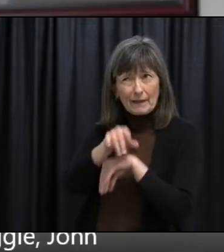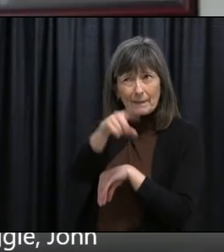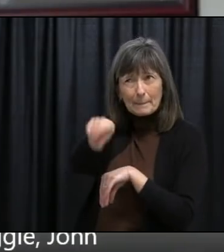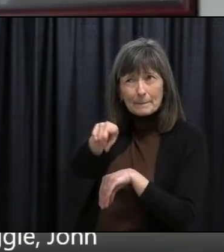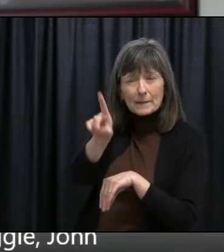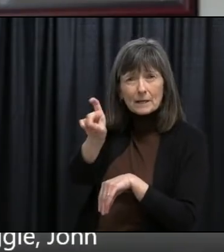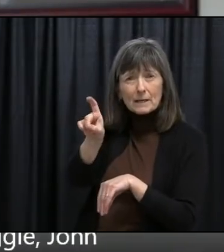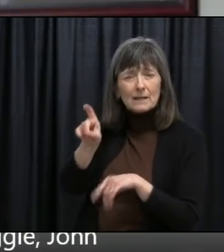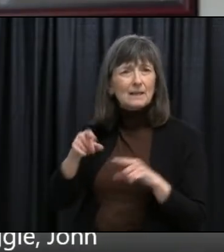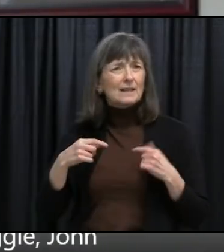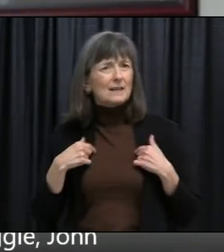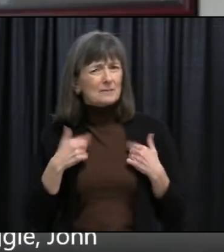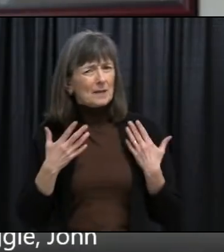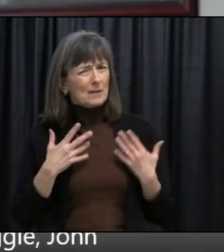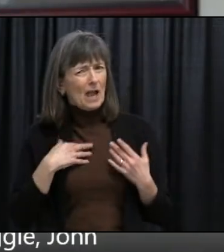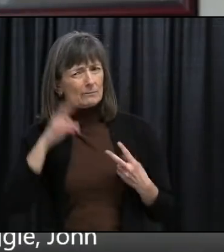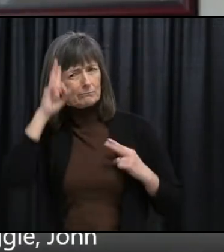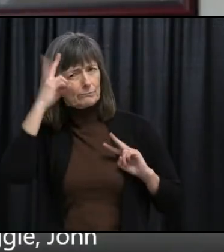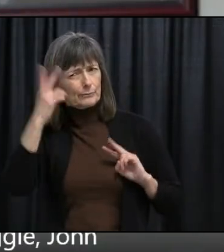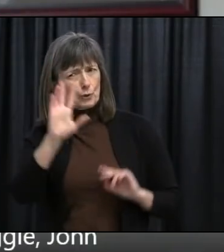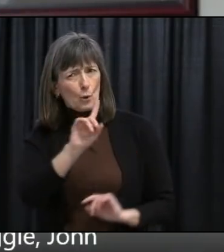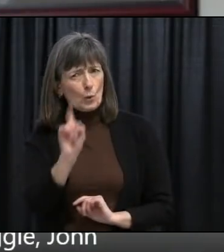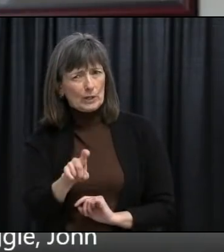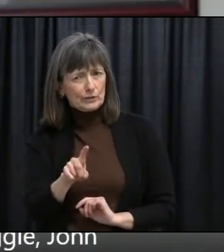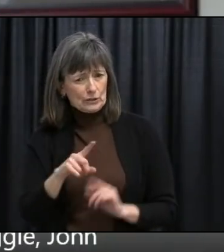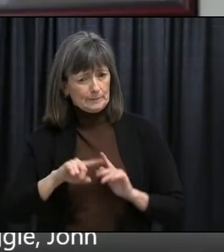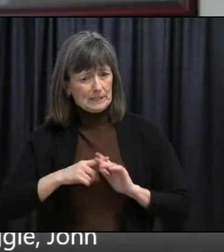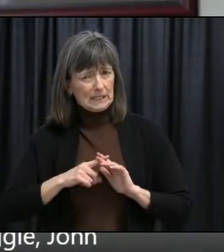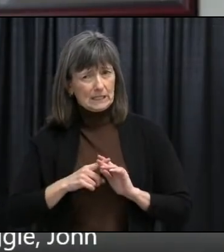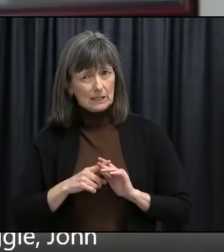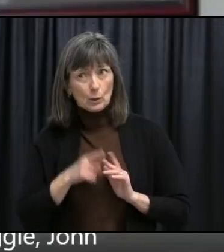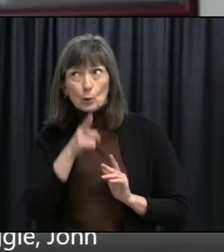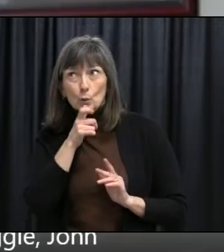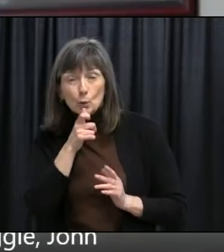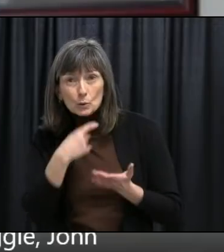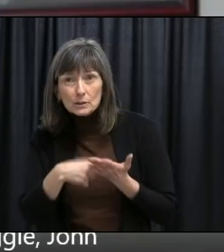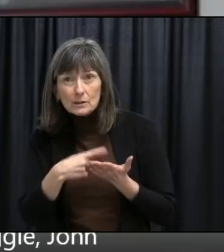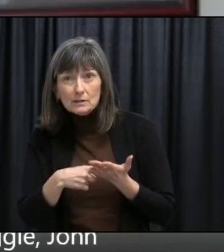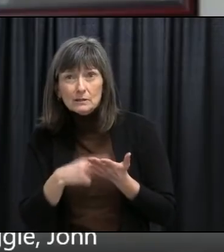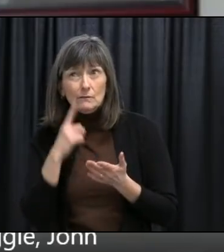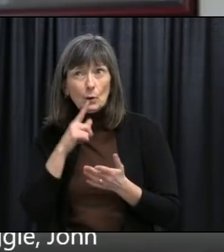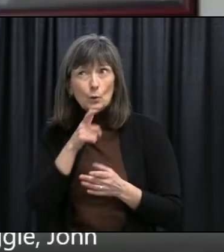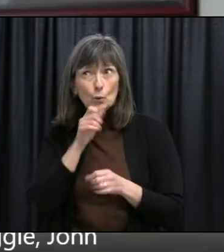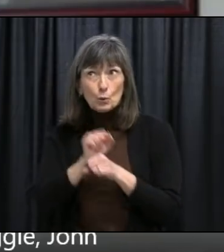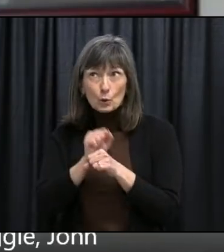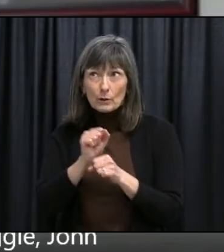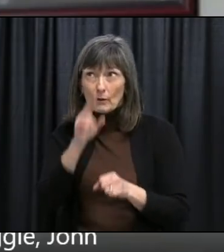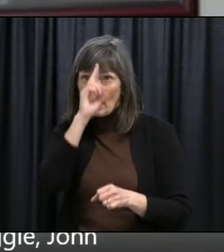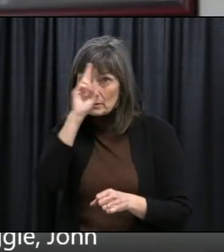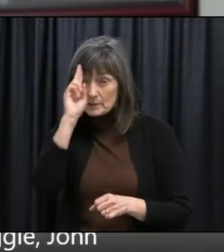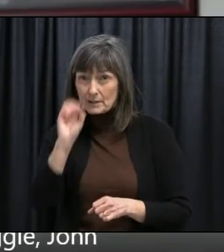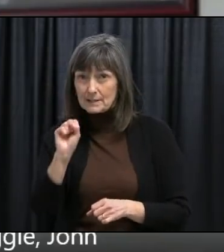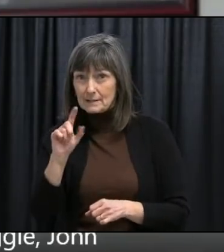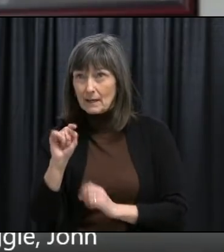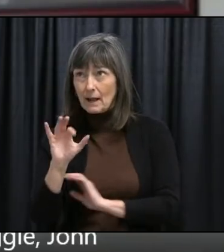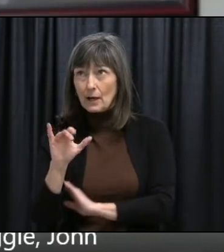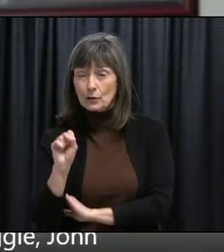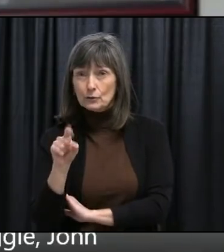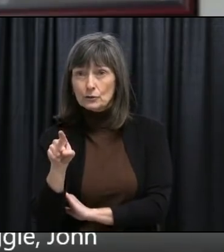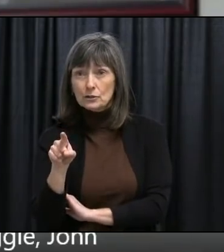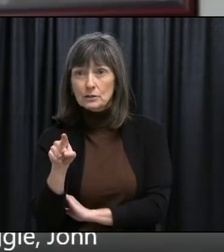again, I may have missed the beginning of that question in terms of the employees, but those